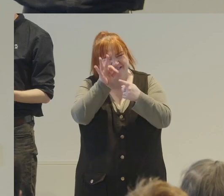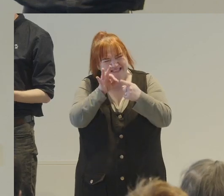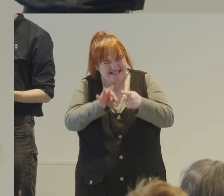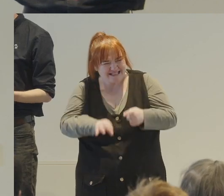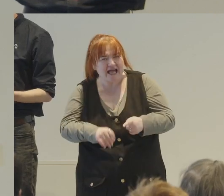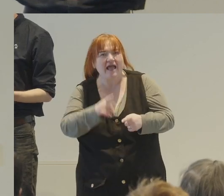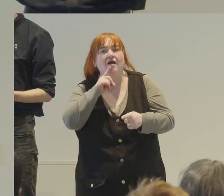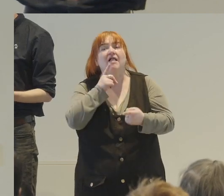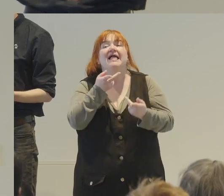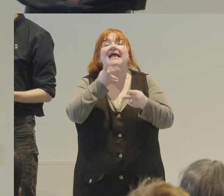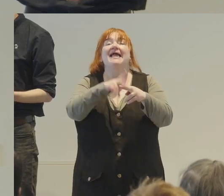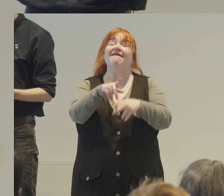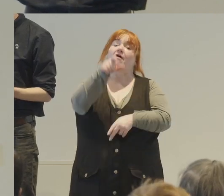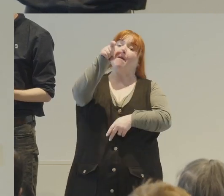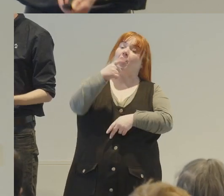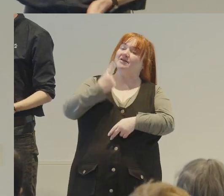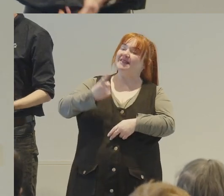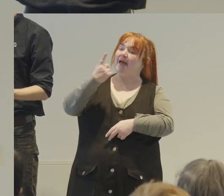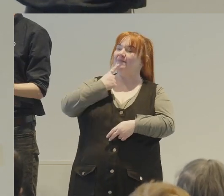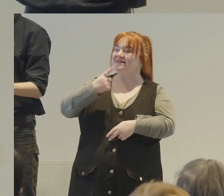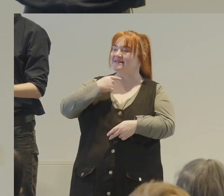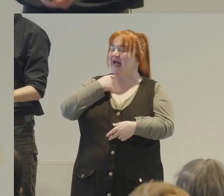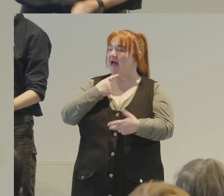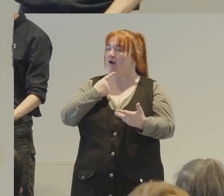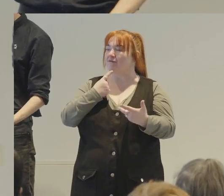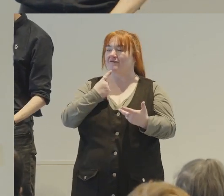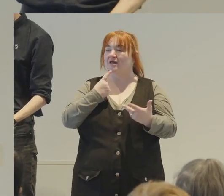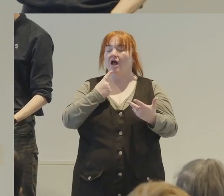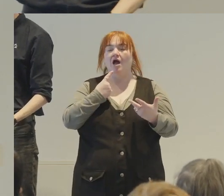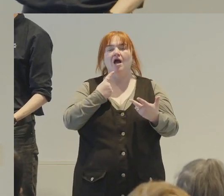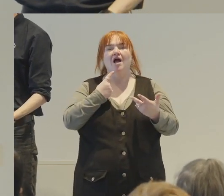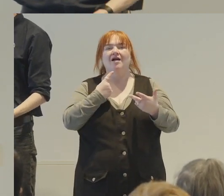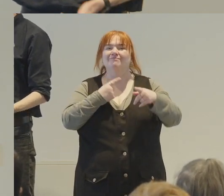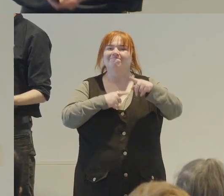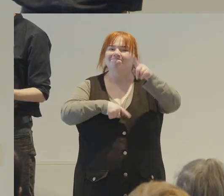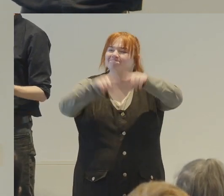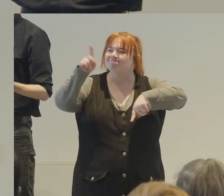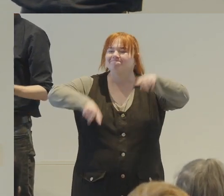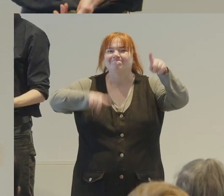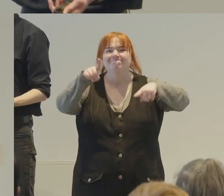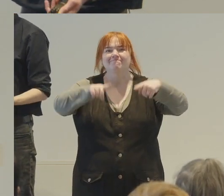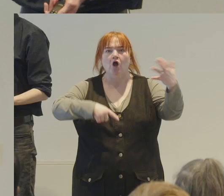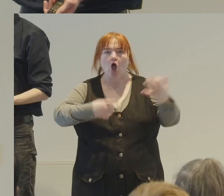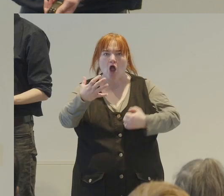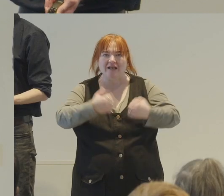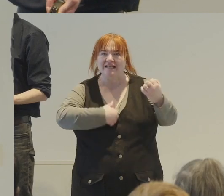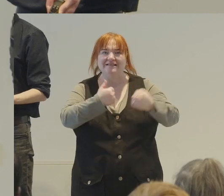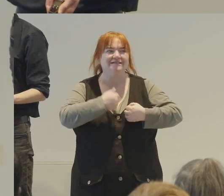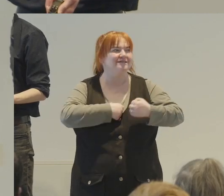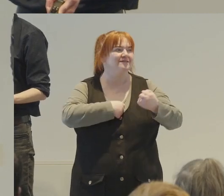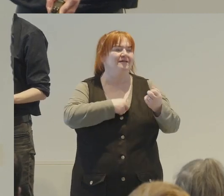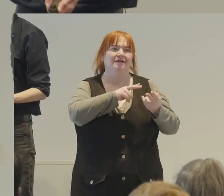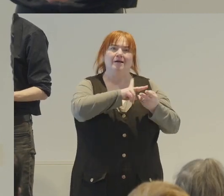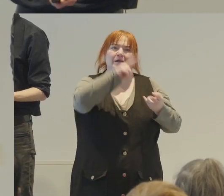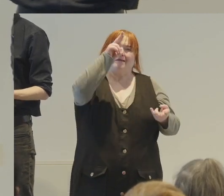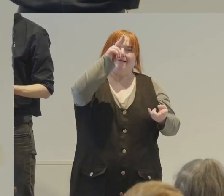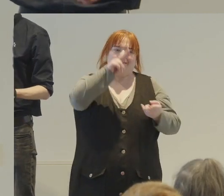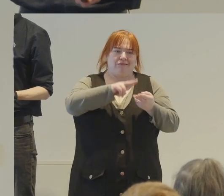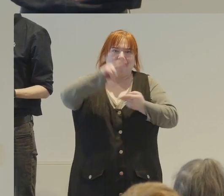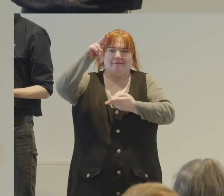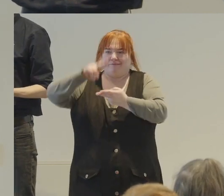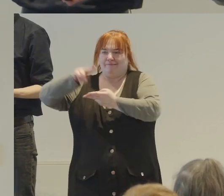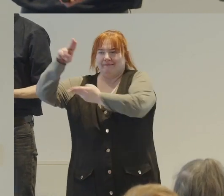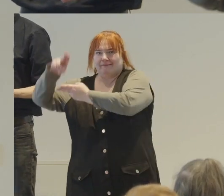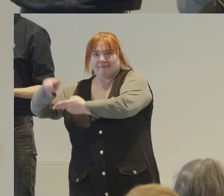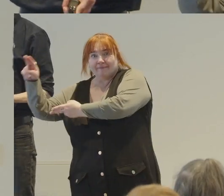a very unstable career where they earn a lot in 1 month and not very much the next month, you can absolutely make an argument to the job centre that, look, to support